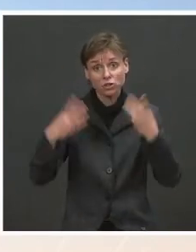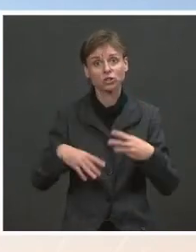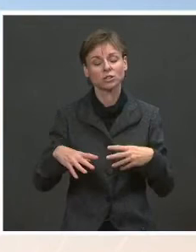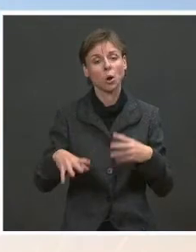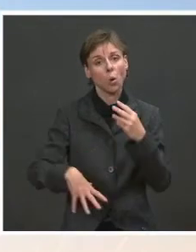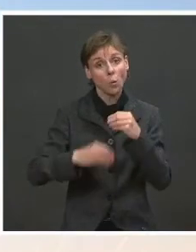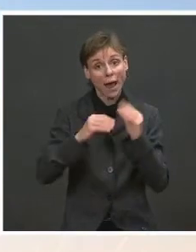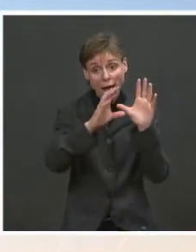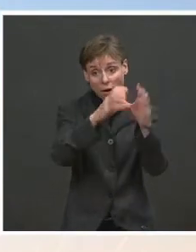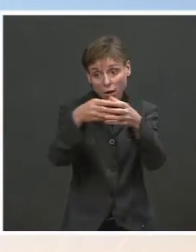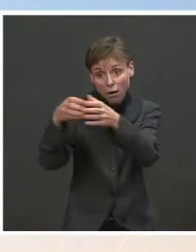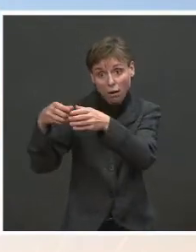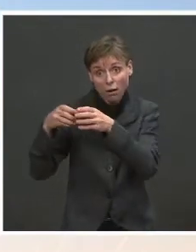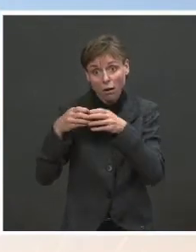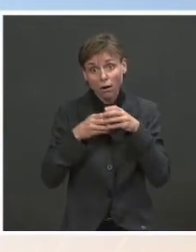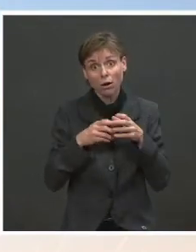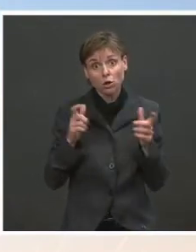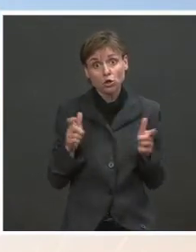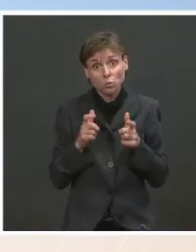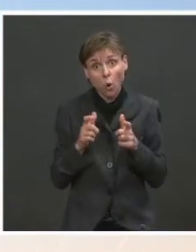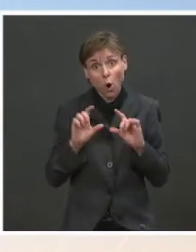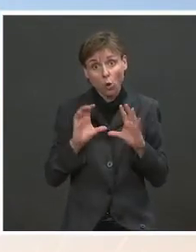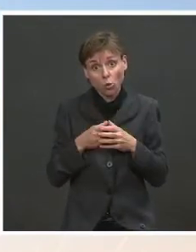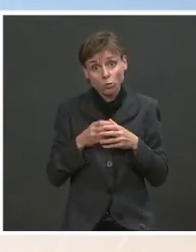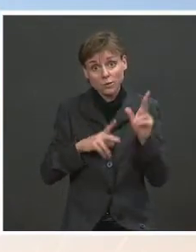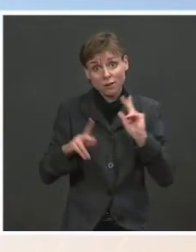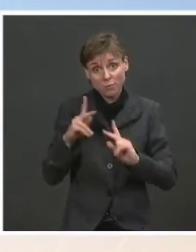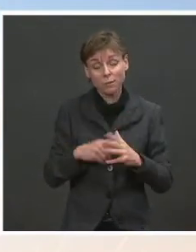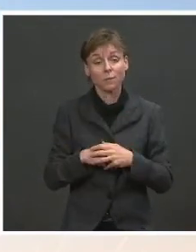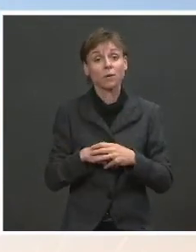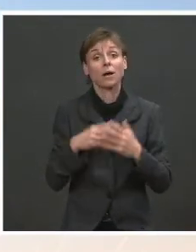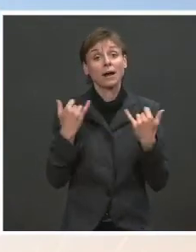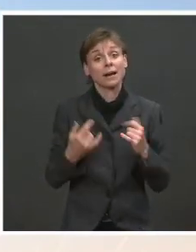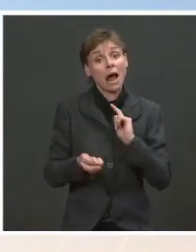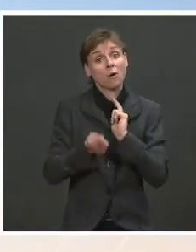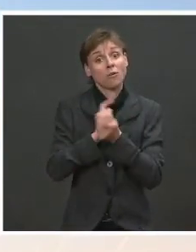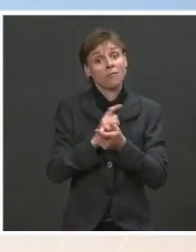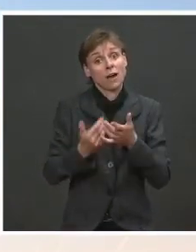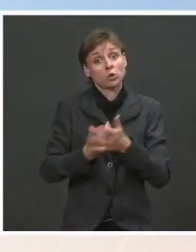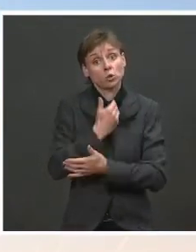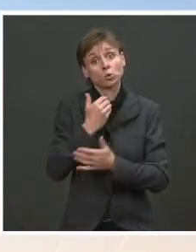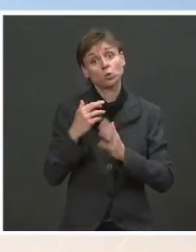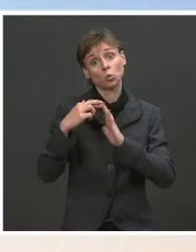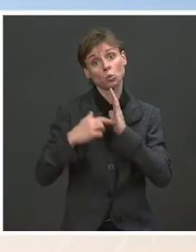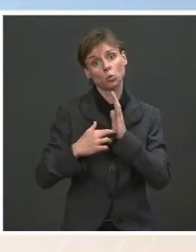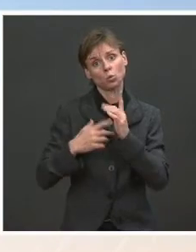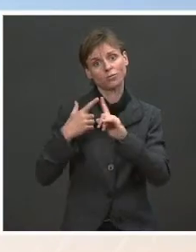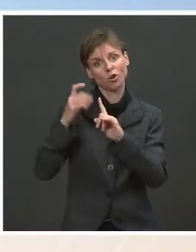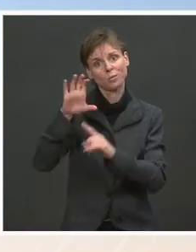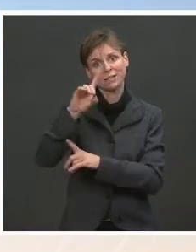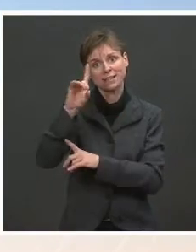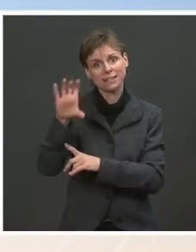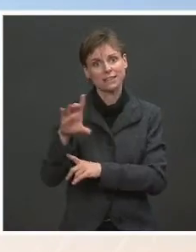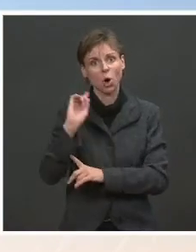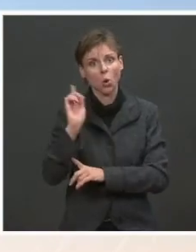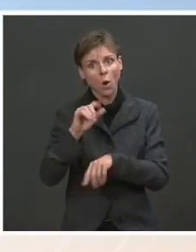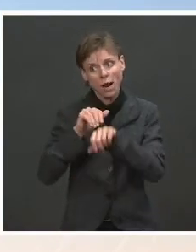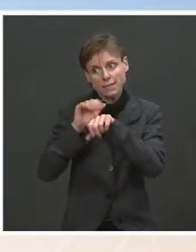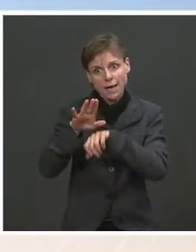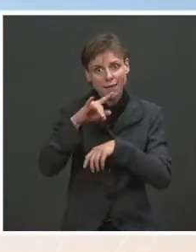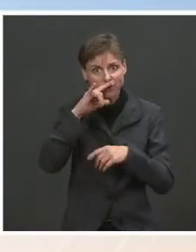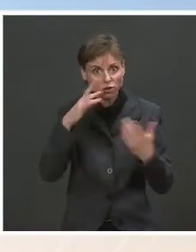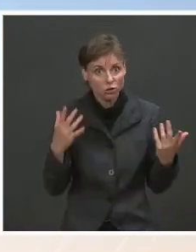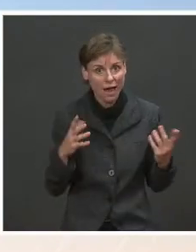COVID. There's now revised CDC guidance, which means there's greater capacity in these facilities where we can expedite